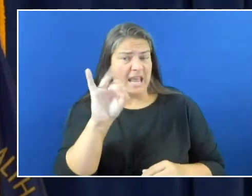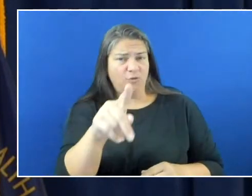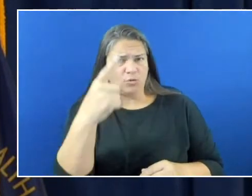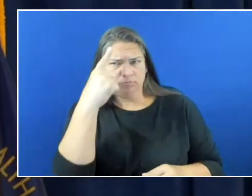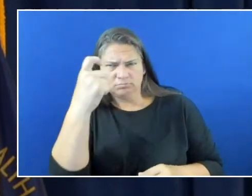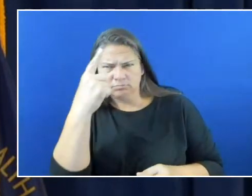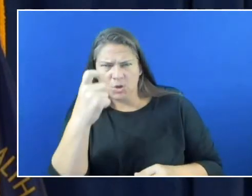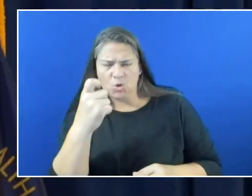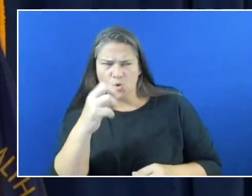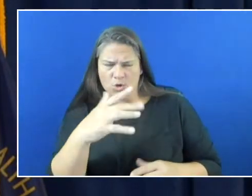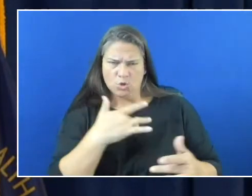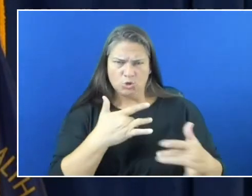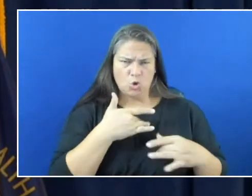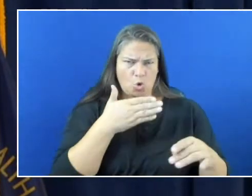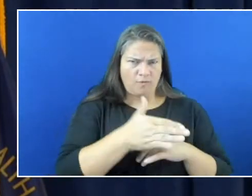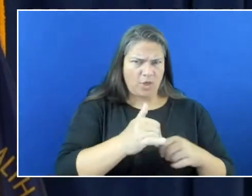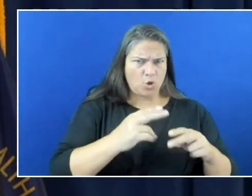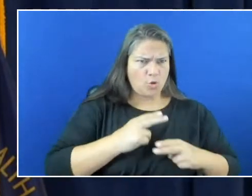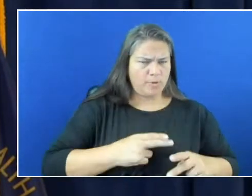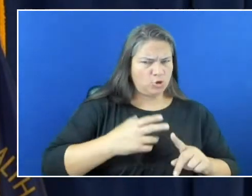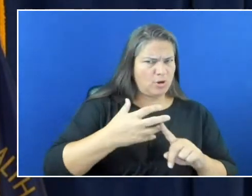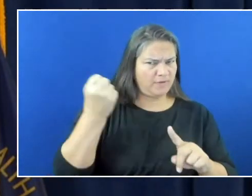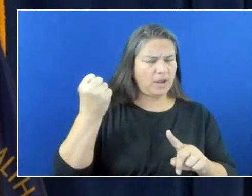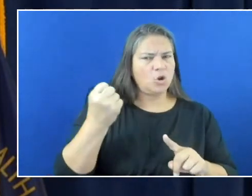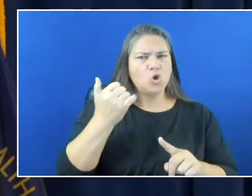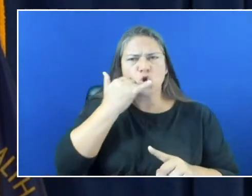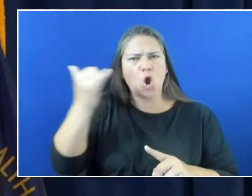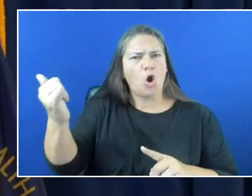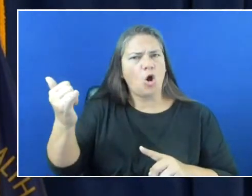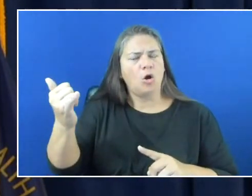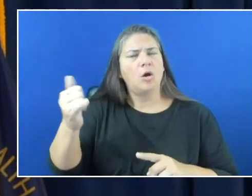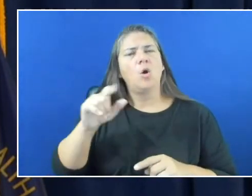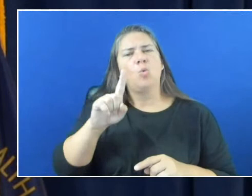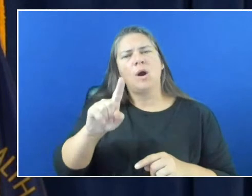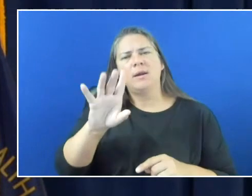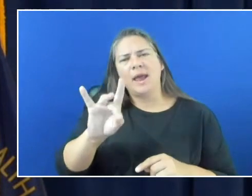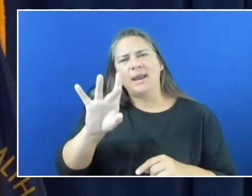the National Trafficking Hotline at